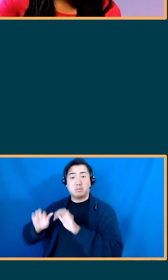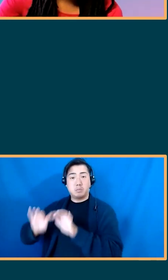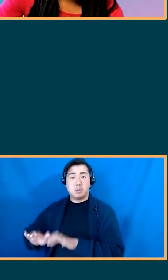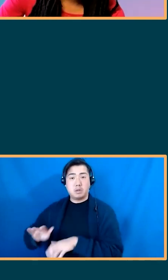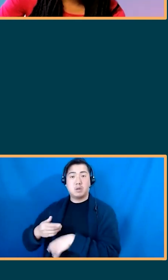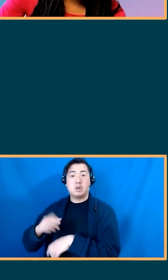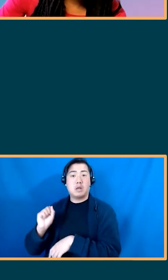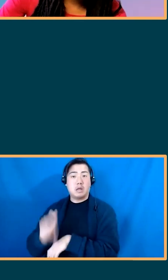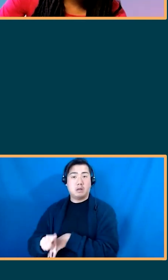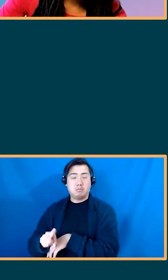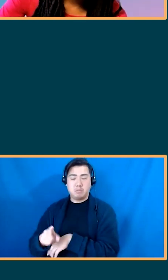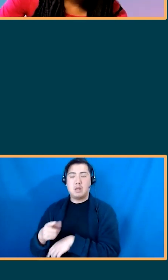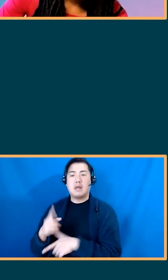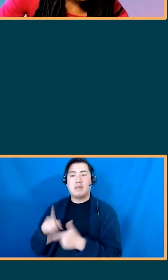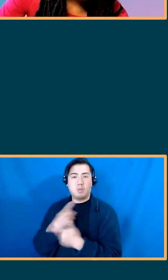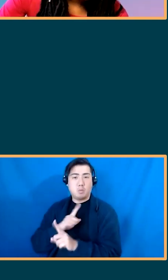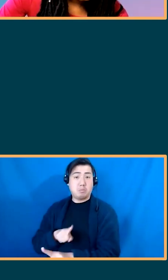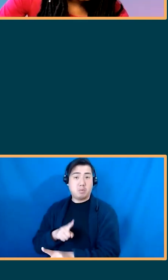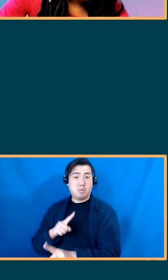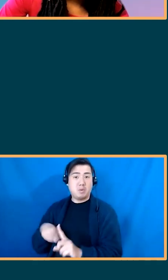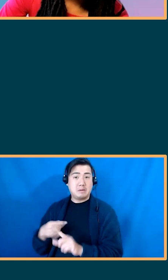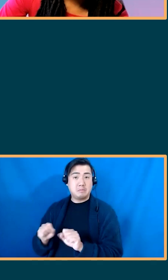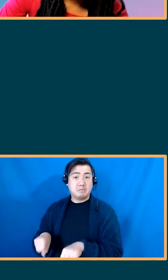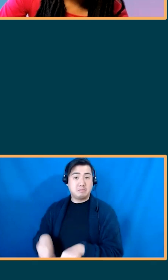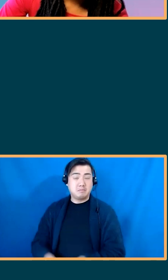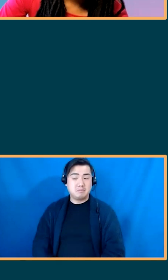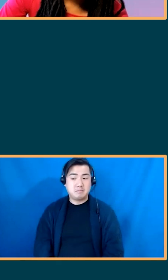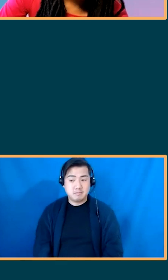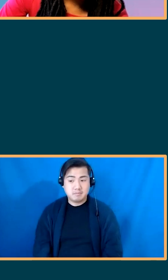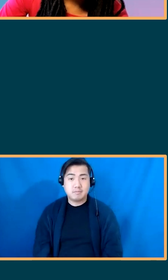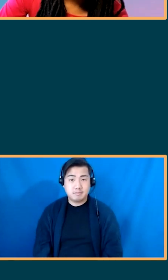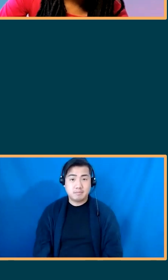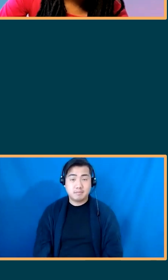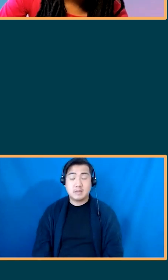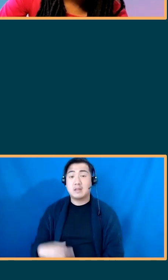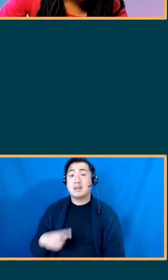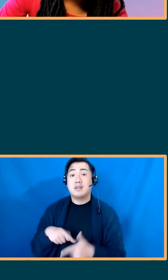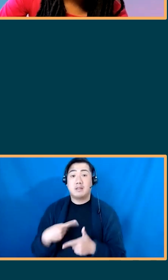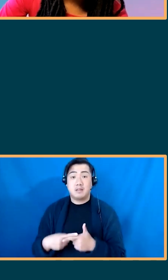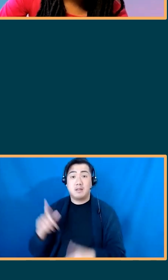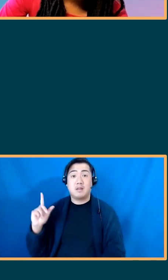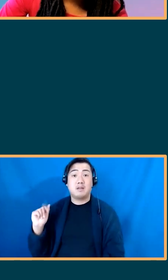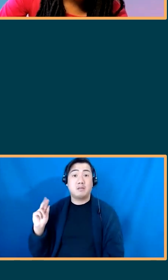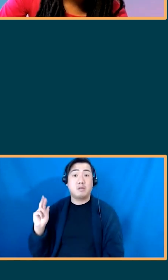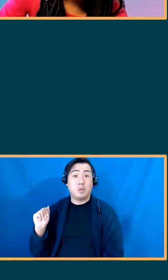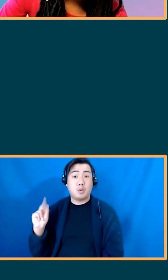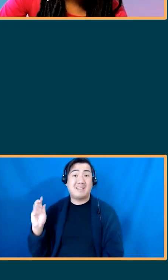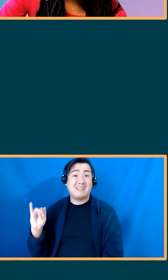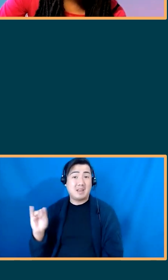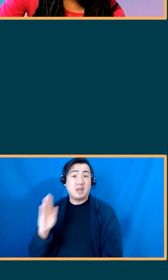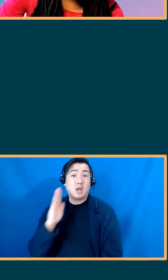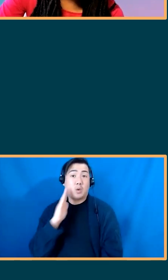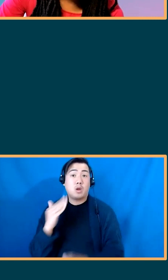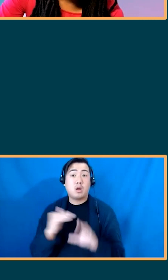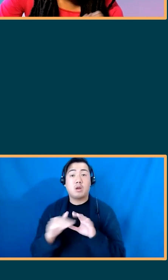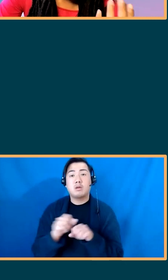best to make sure that we get to it. Afterwards, Laura Kay and the team will send out some reflections from